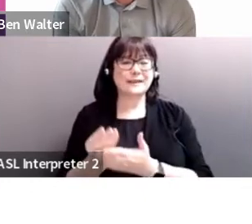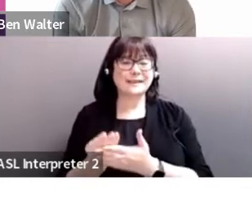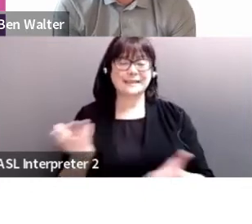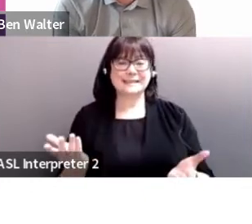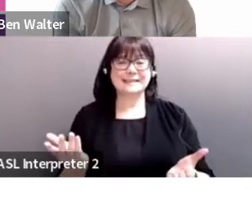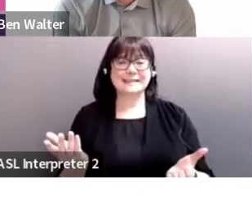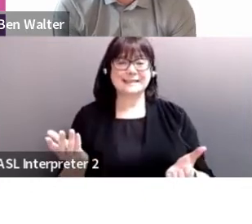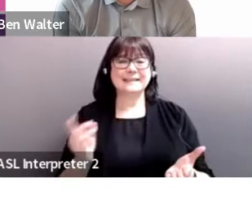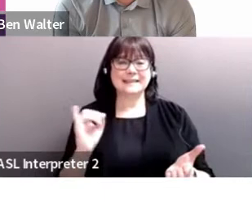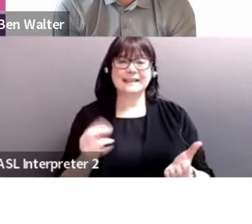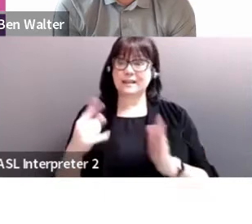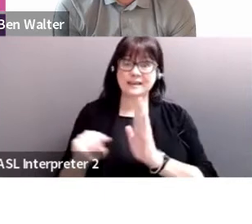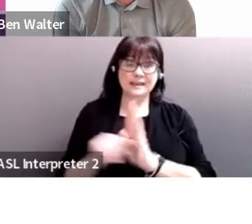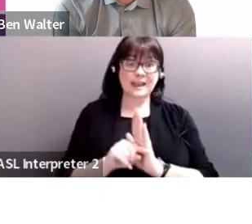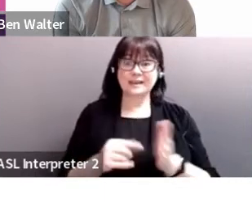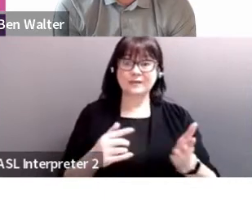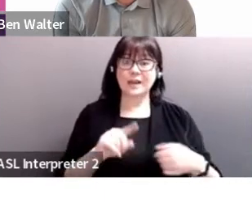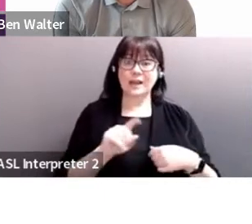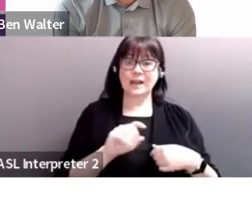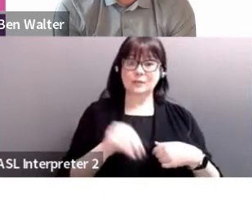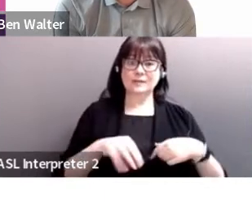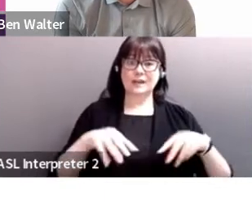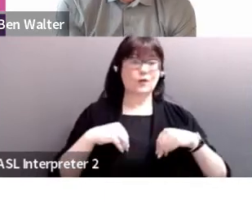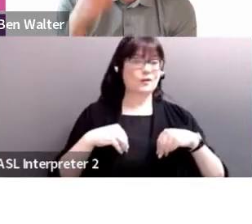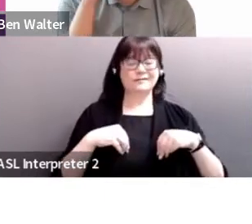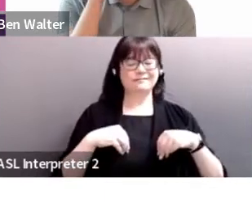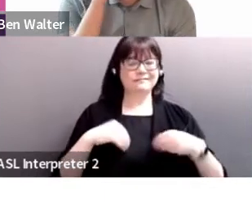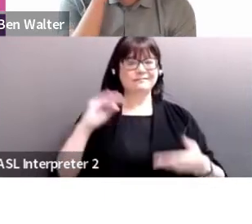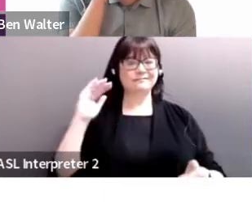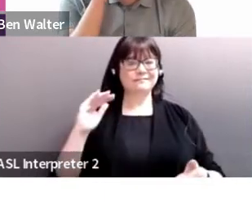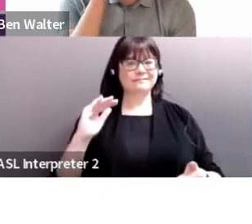ownership, but also in early days, if you're trying to get some funding just